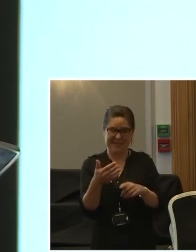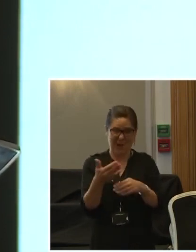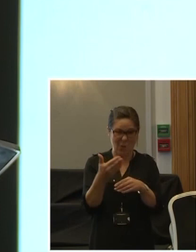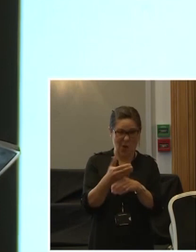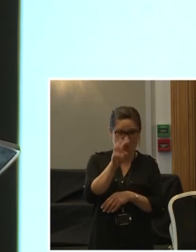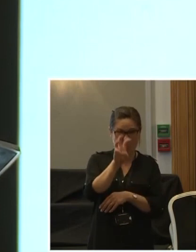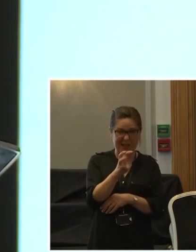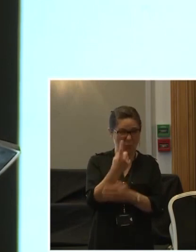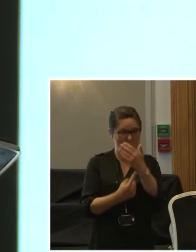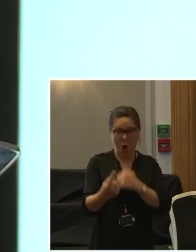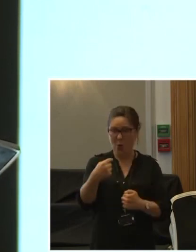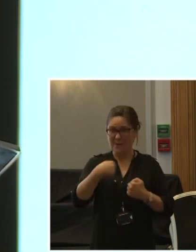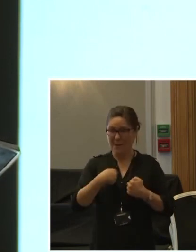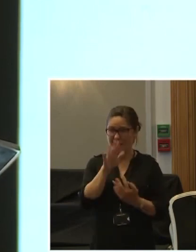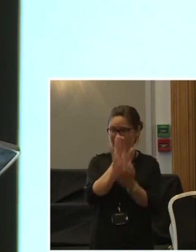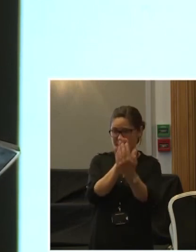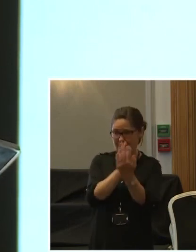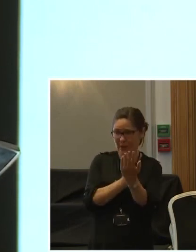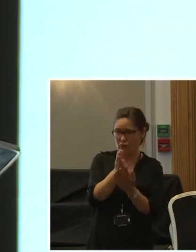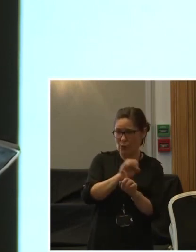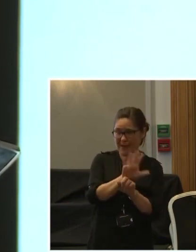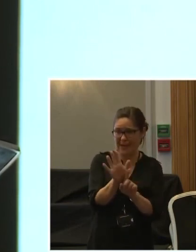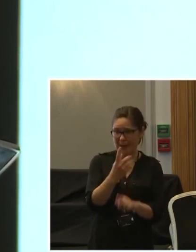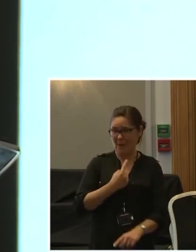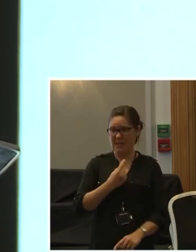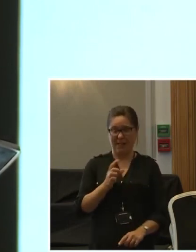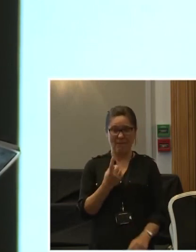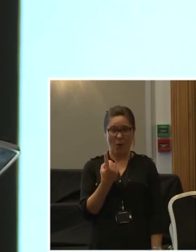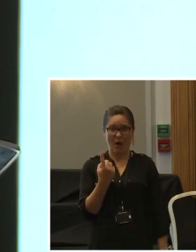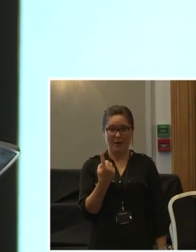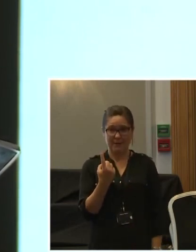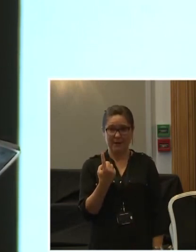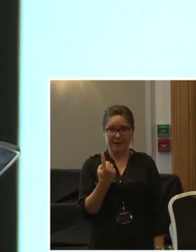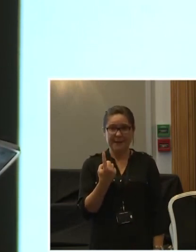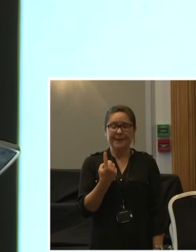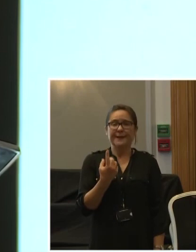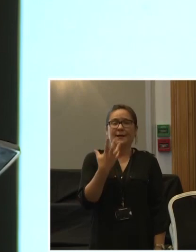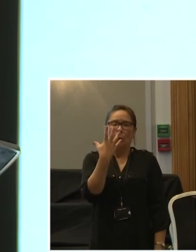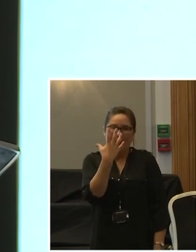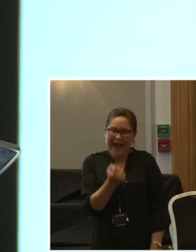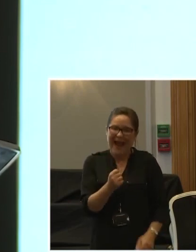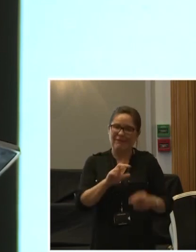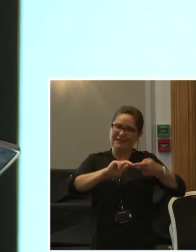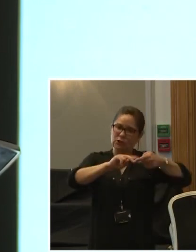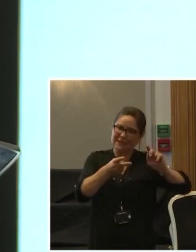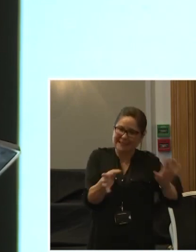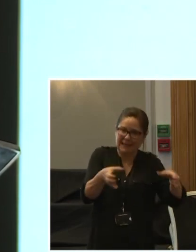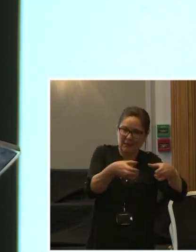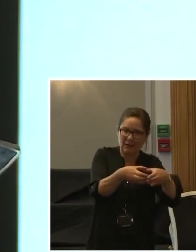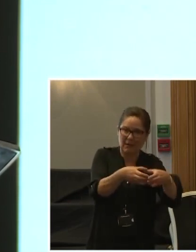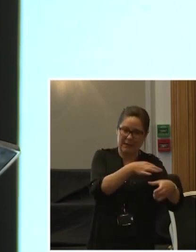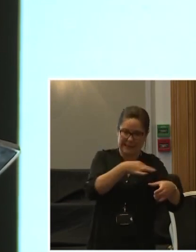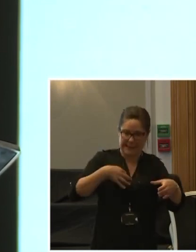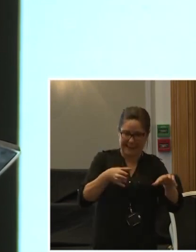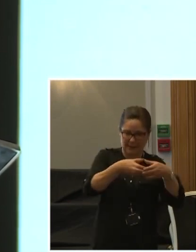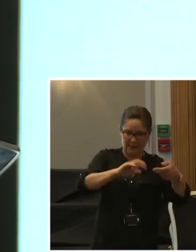in clinic seeing patients face to face throughout the pandemic. And I know that a lot of we have a dedicated genetic clinic in Cardiff